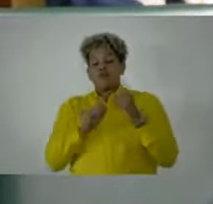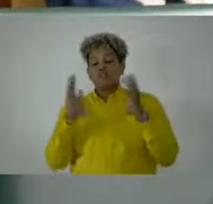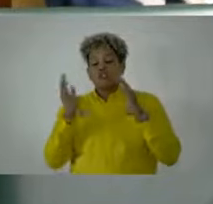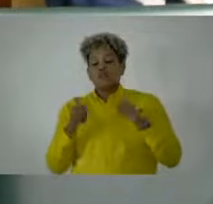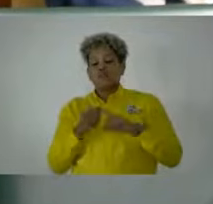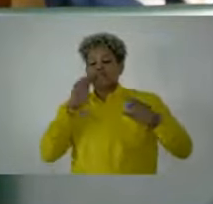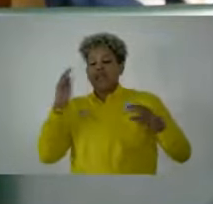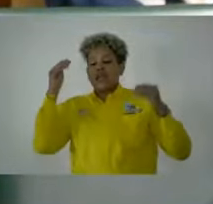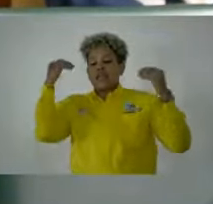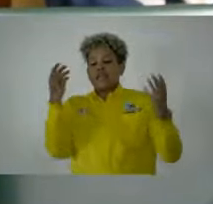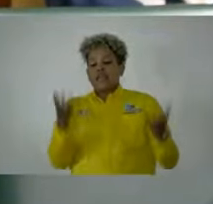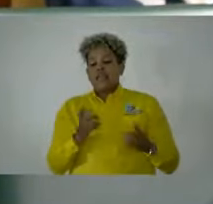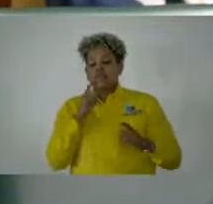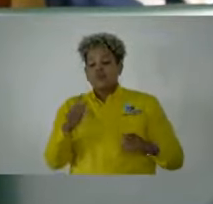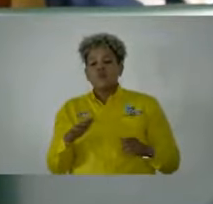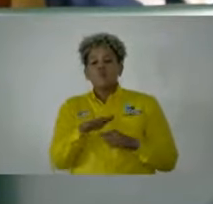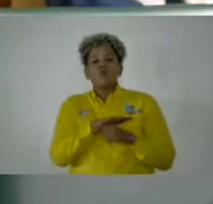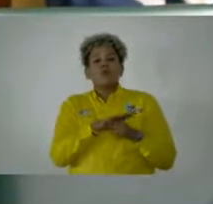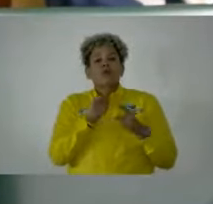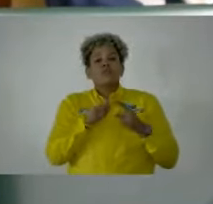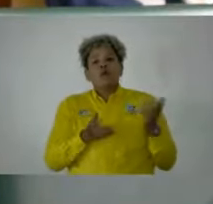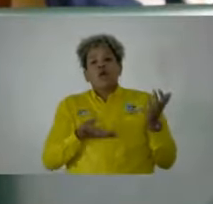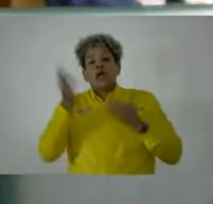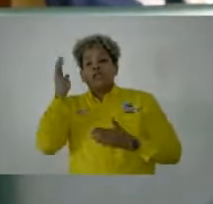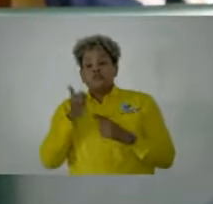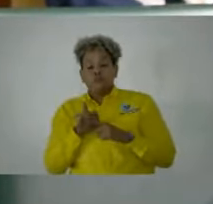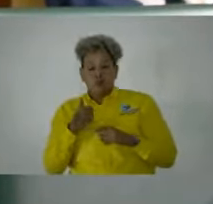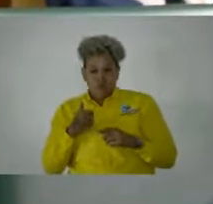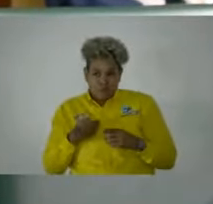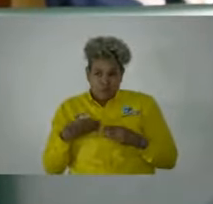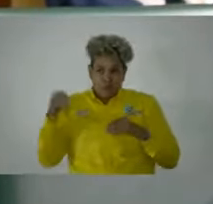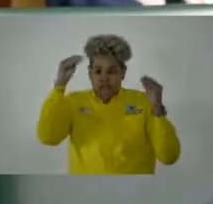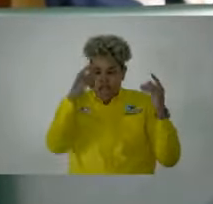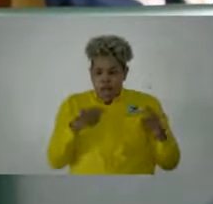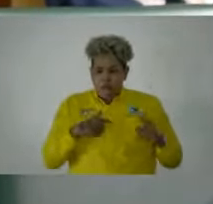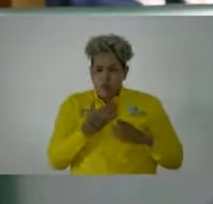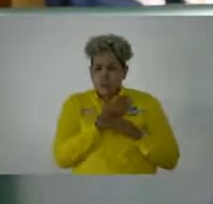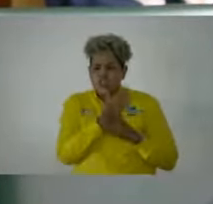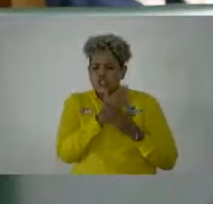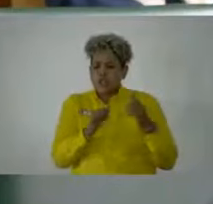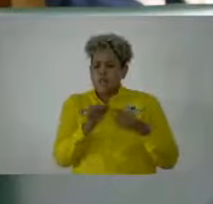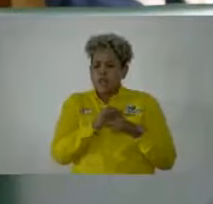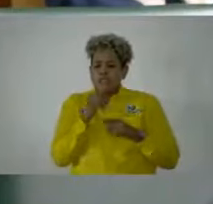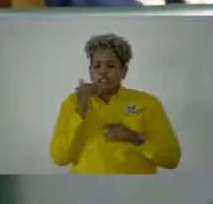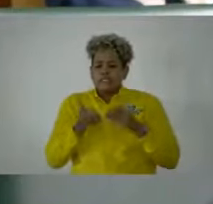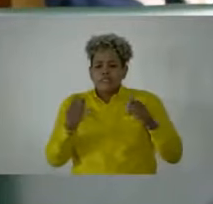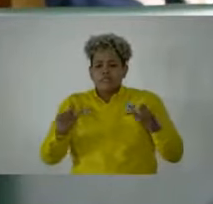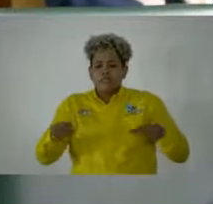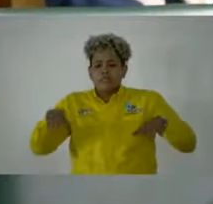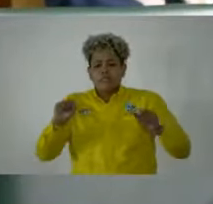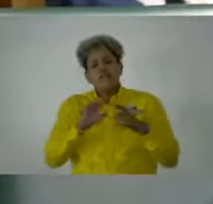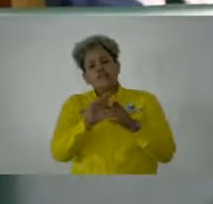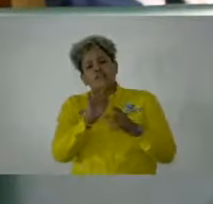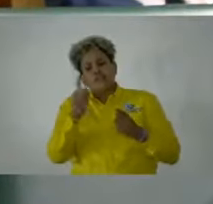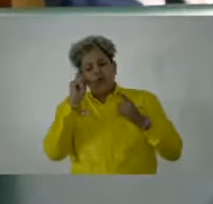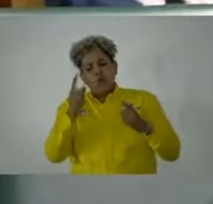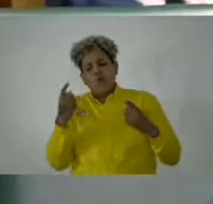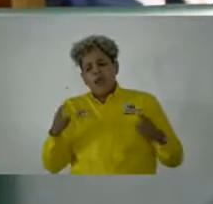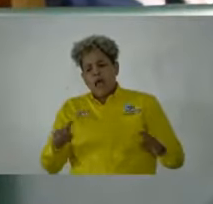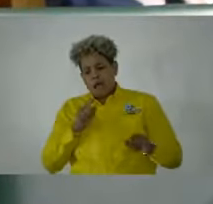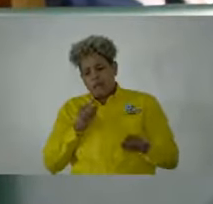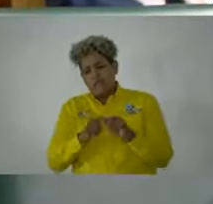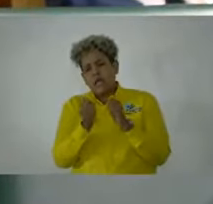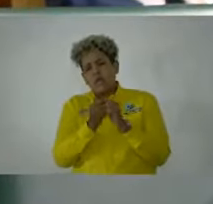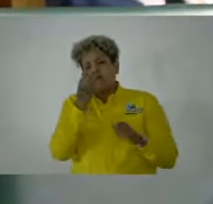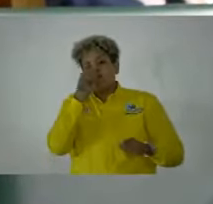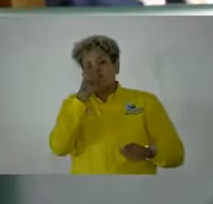are delivered to domestic and export markets. And I want to share some practical steps that can be taken in that direction, beginning with